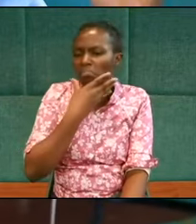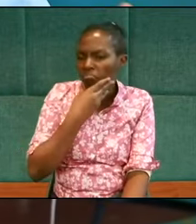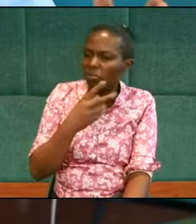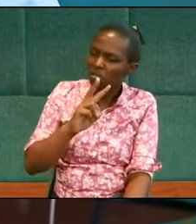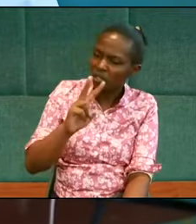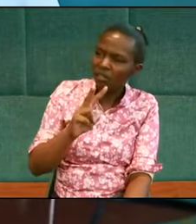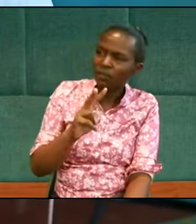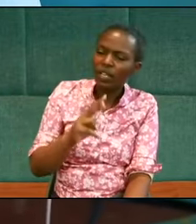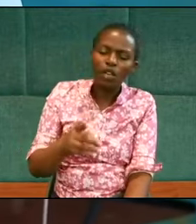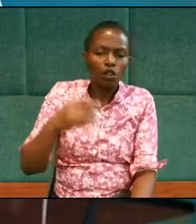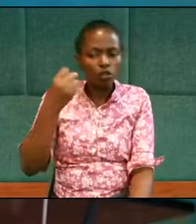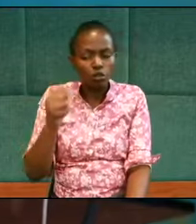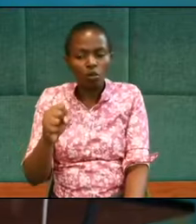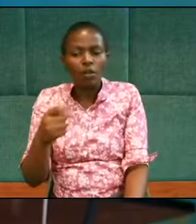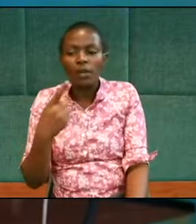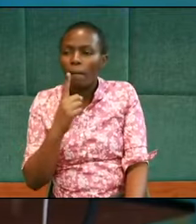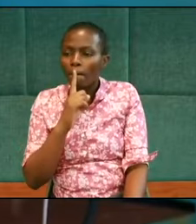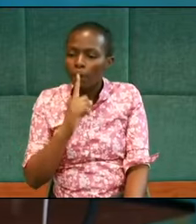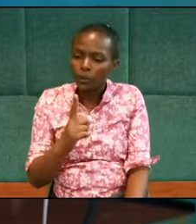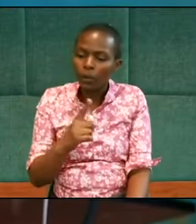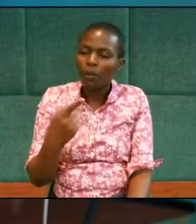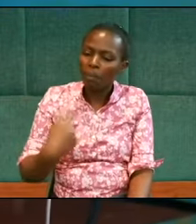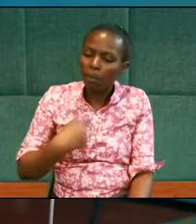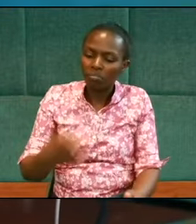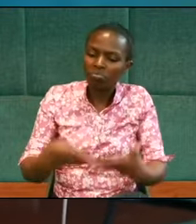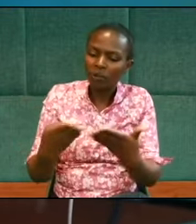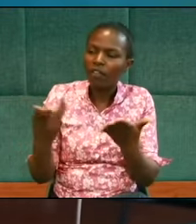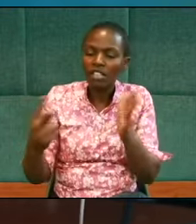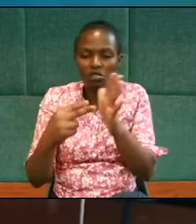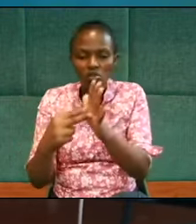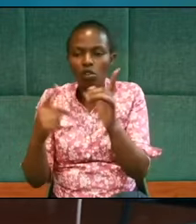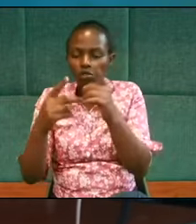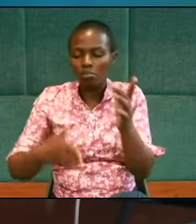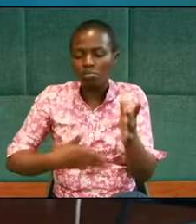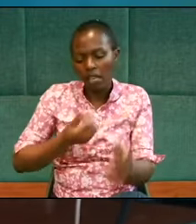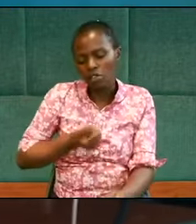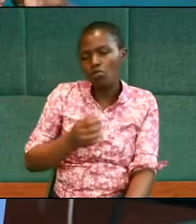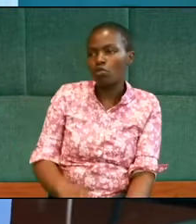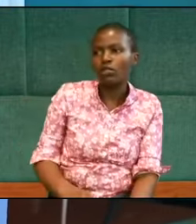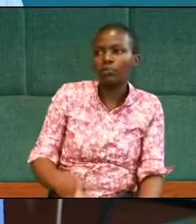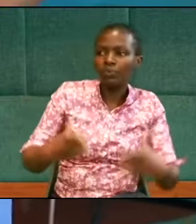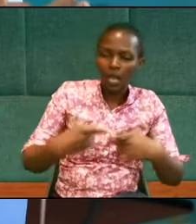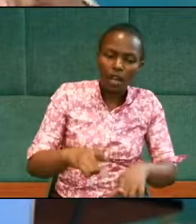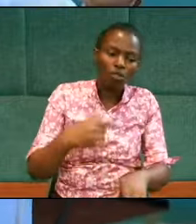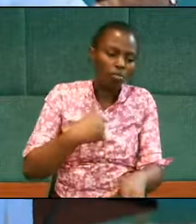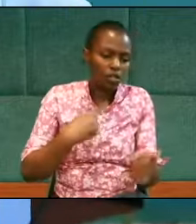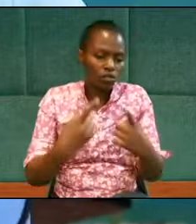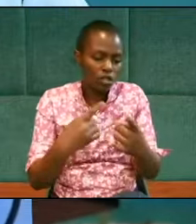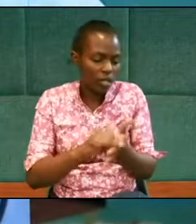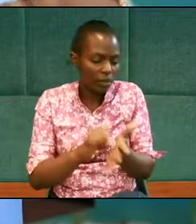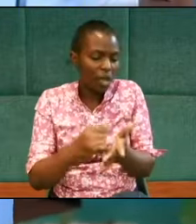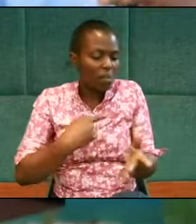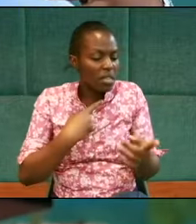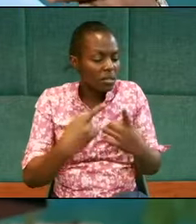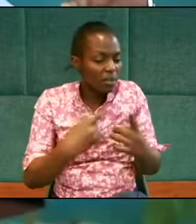I dedicate this presentation to Susan. Allow me to say, I'll begin to speak like a